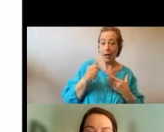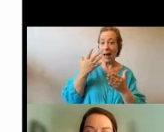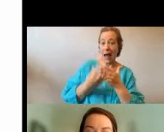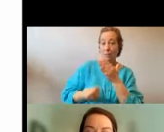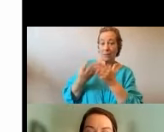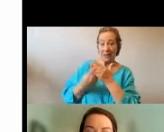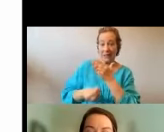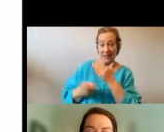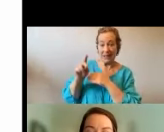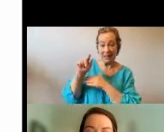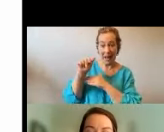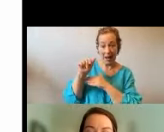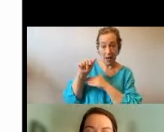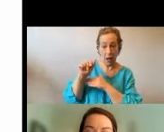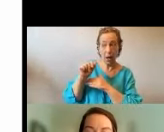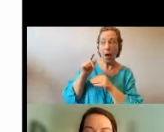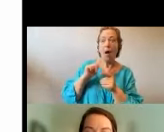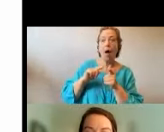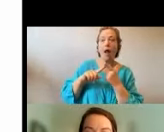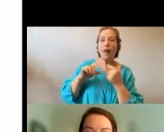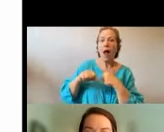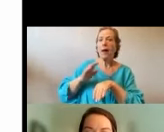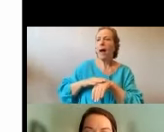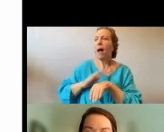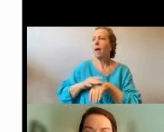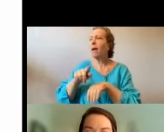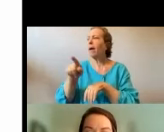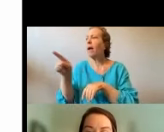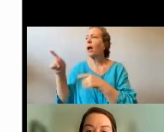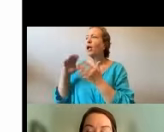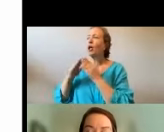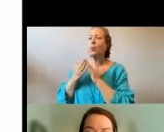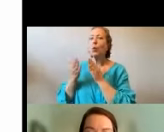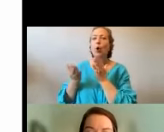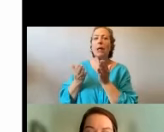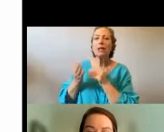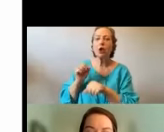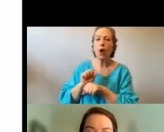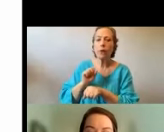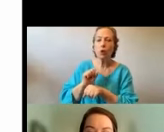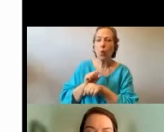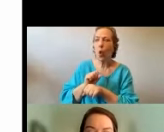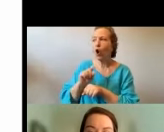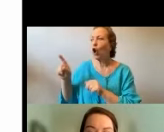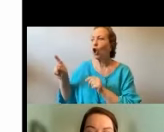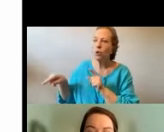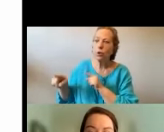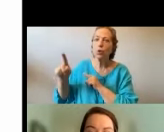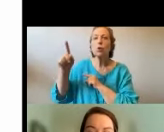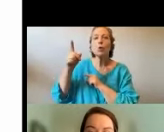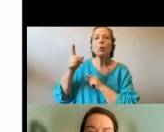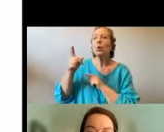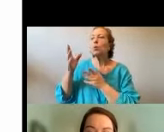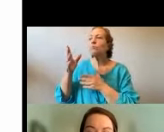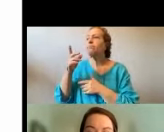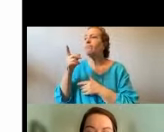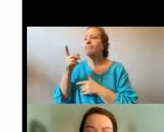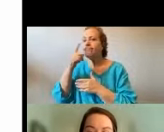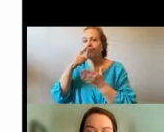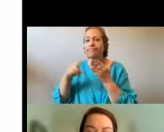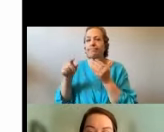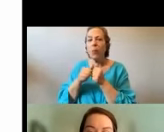direct community health worker services or tiered case management services to direct those patients who have been missing a lot of school.